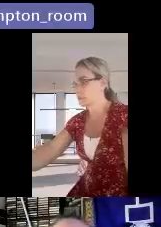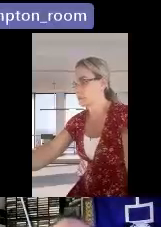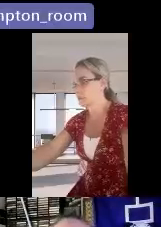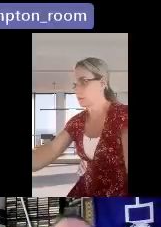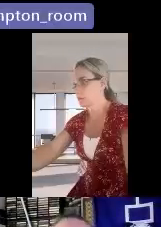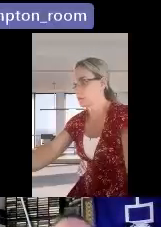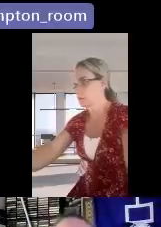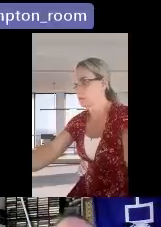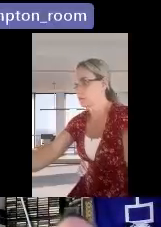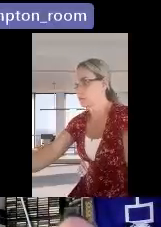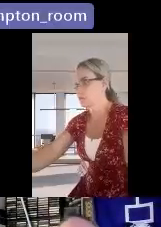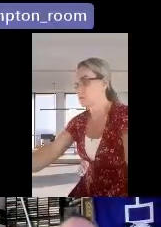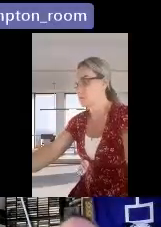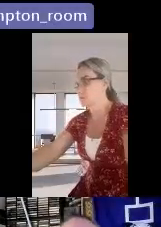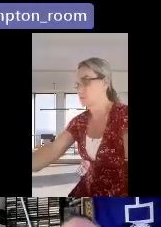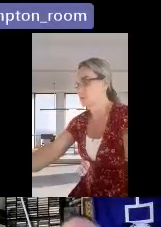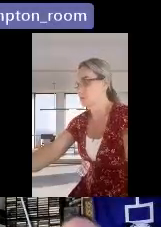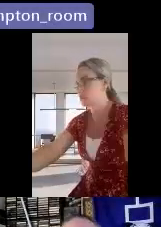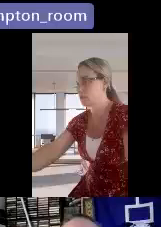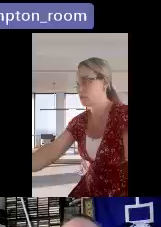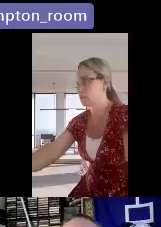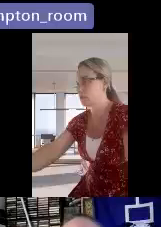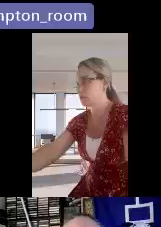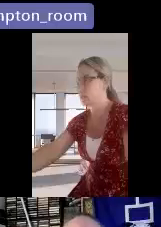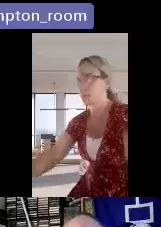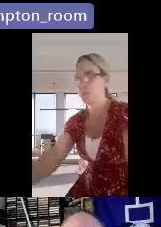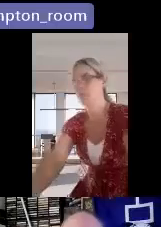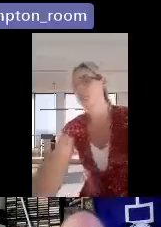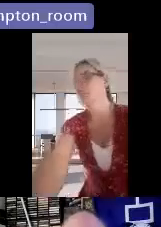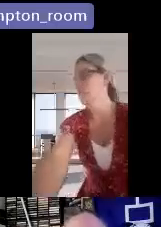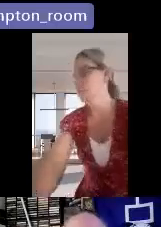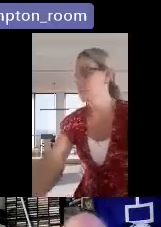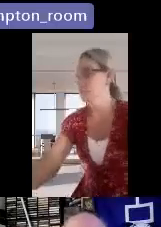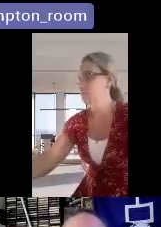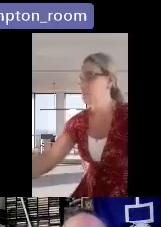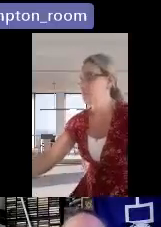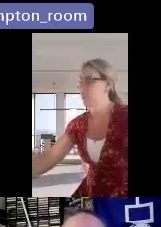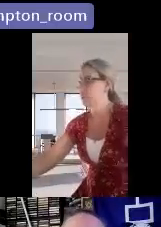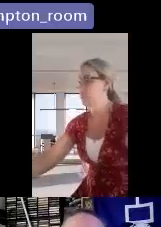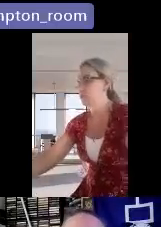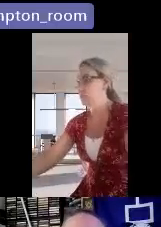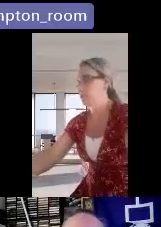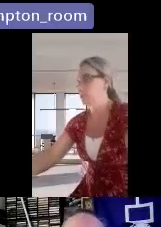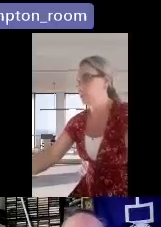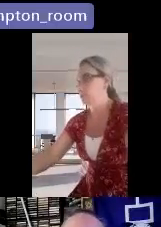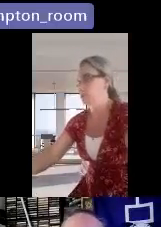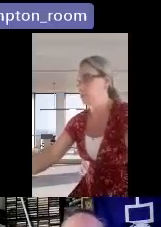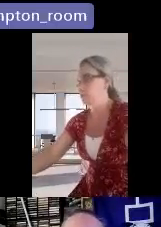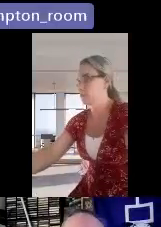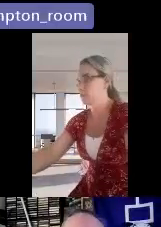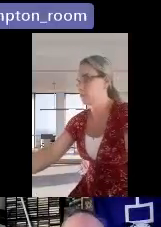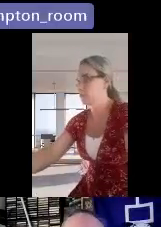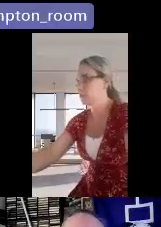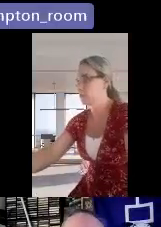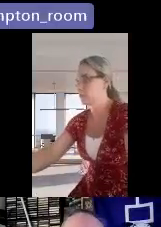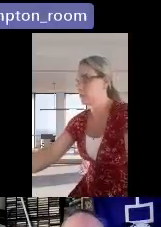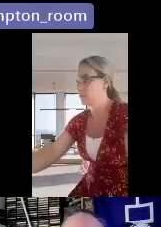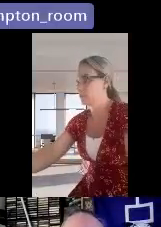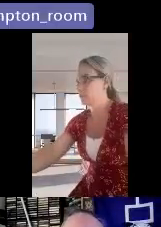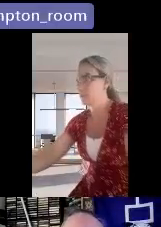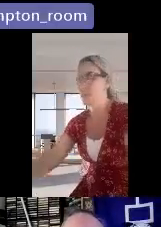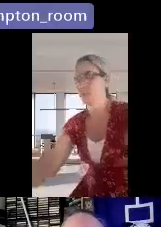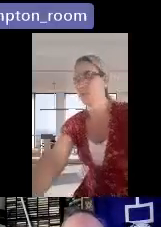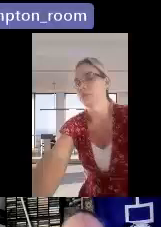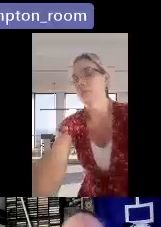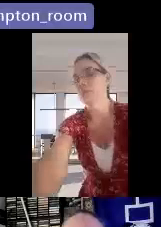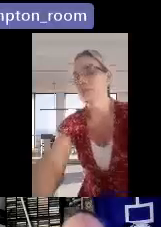what we covered, what Cather was mentioning, is the first line under expenses. And what we covered before is the first line under revenue. So again, the columns work